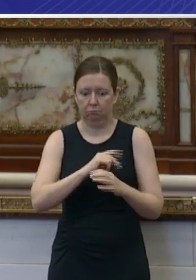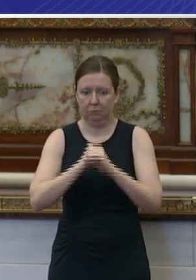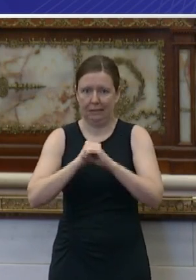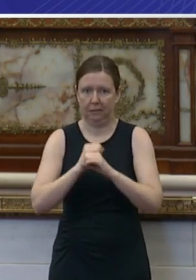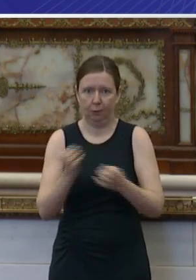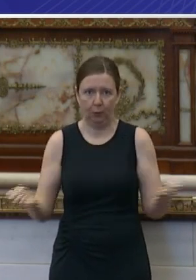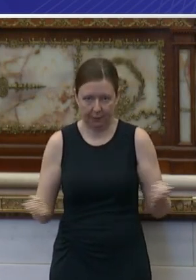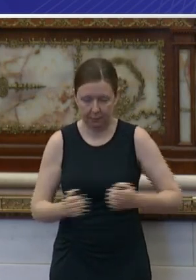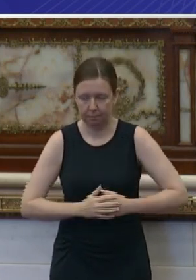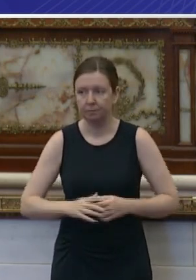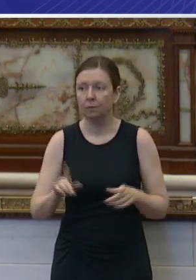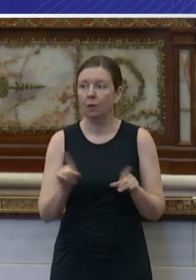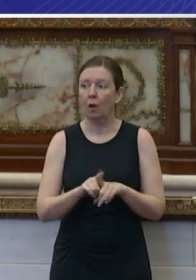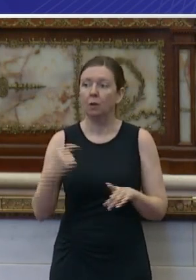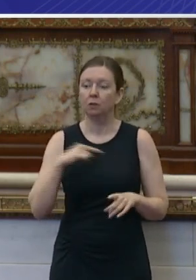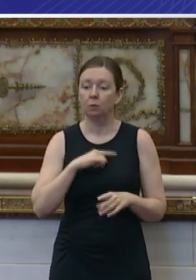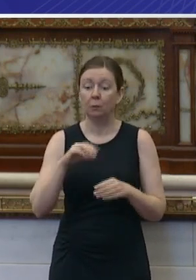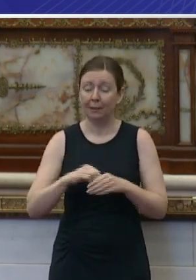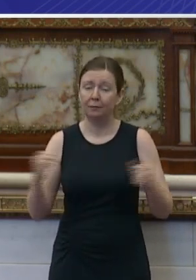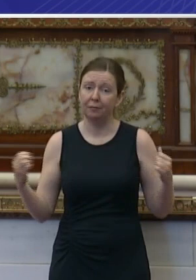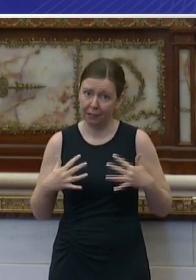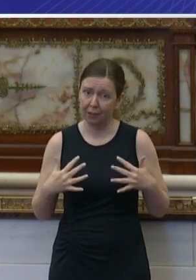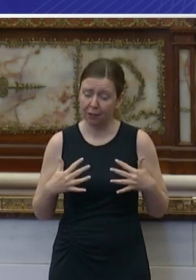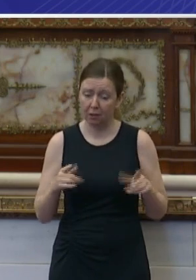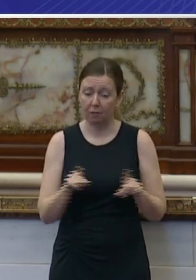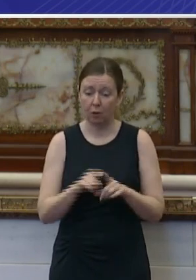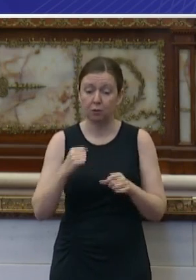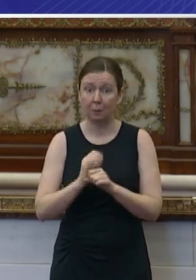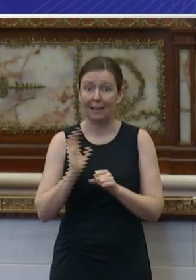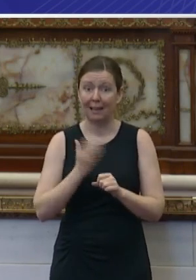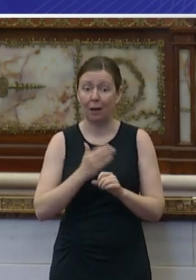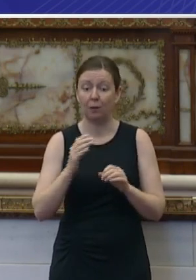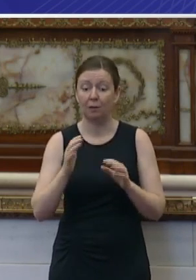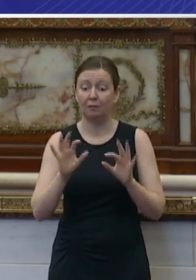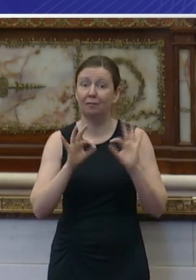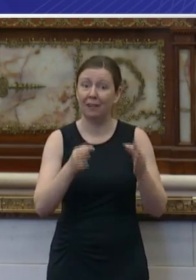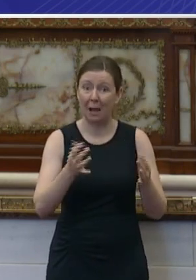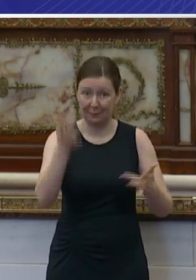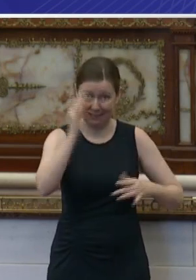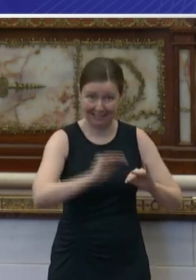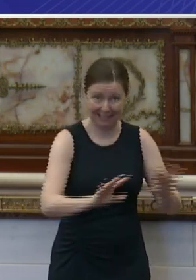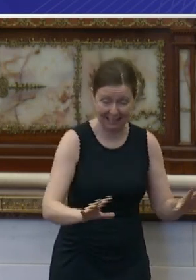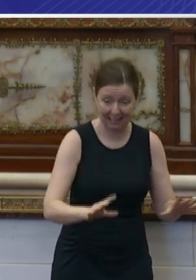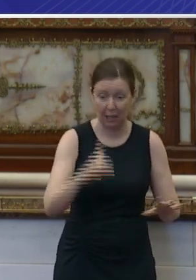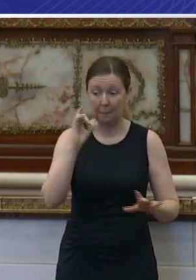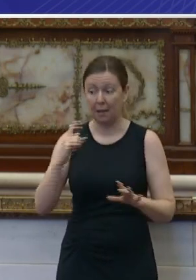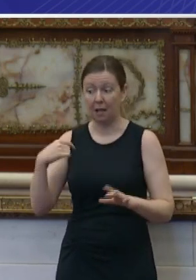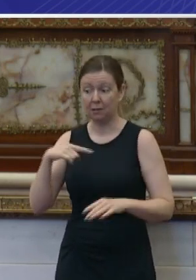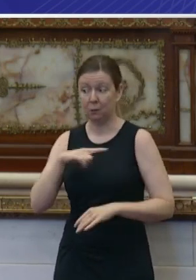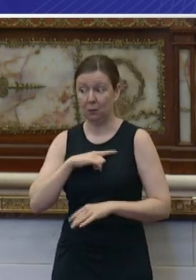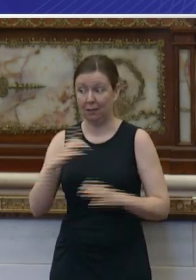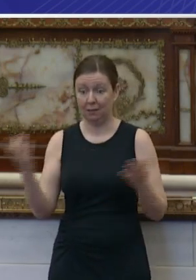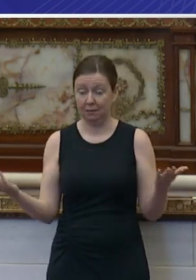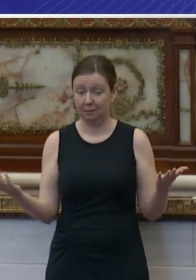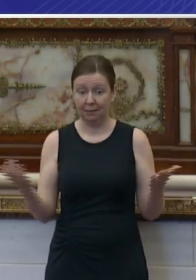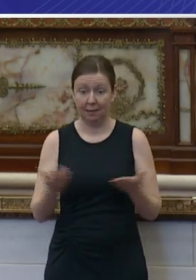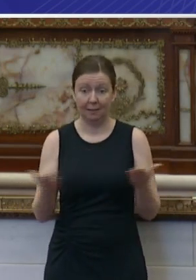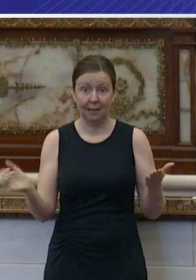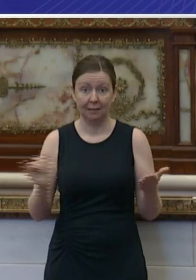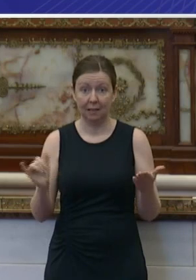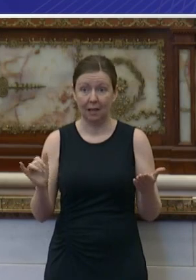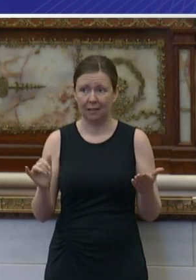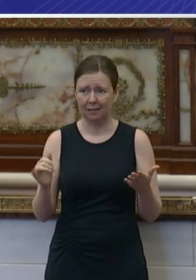Also, we were in fear of also making our family sick just because of the fact that, things like